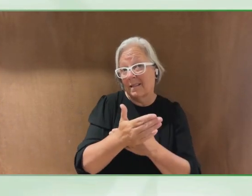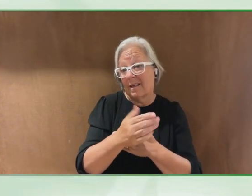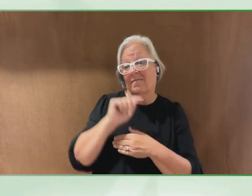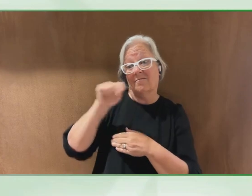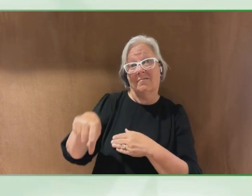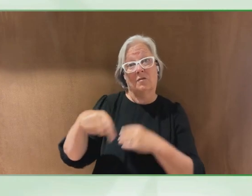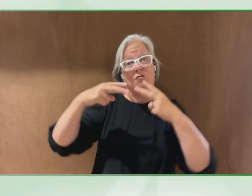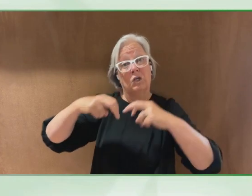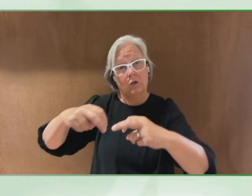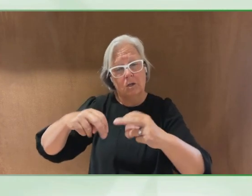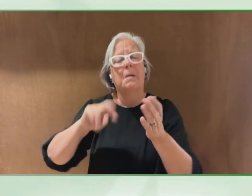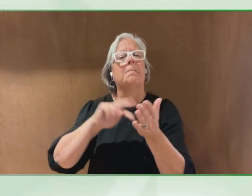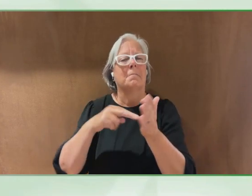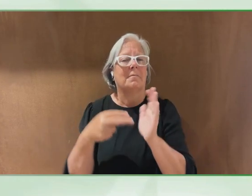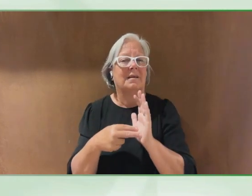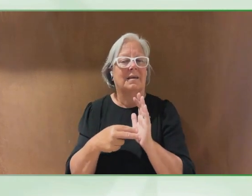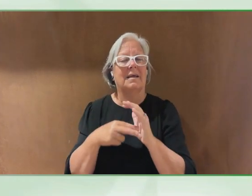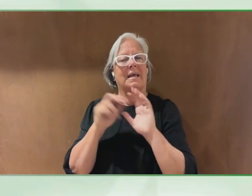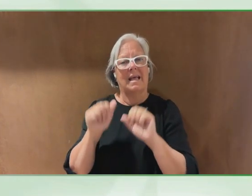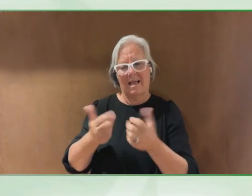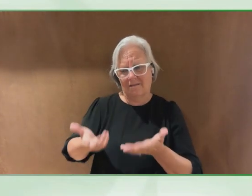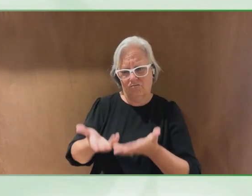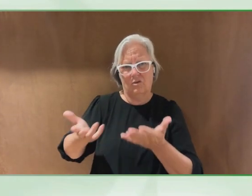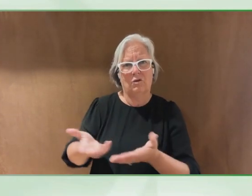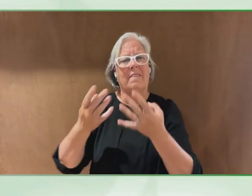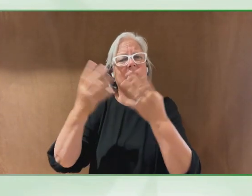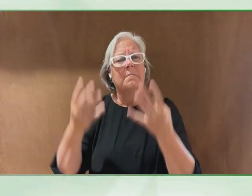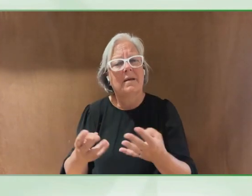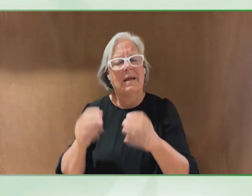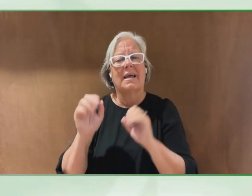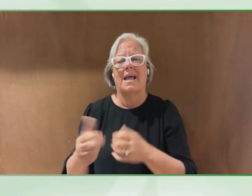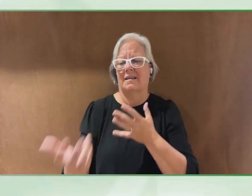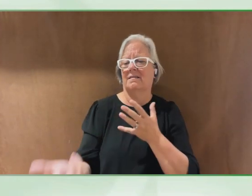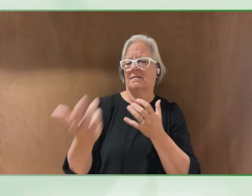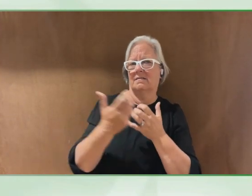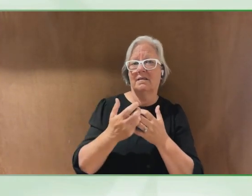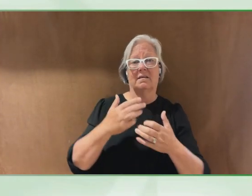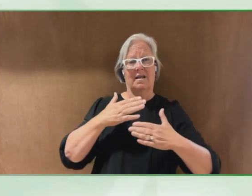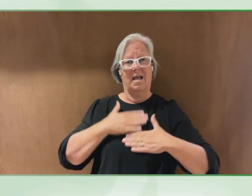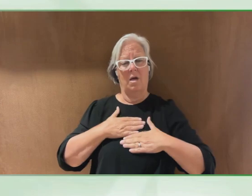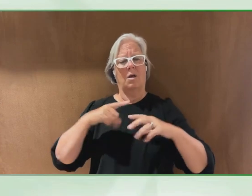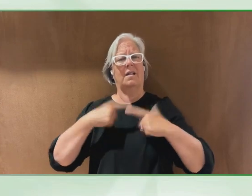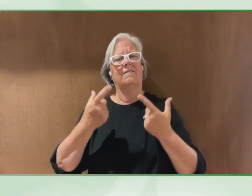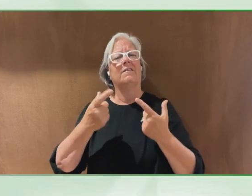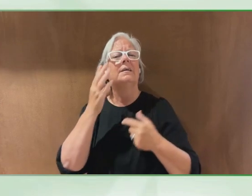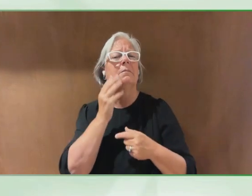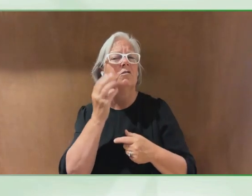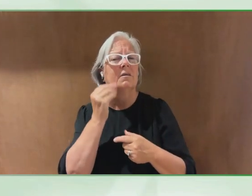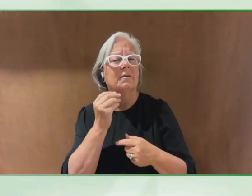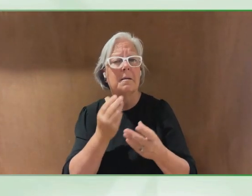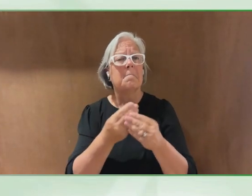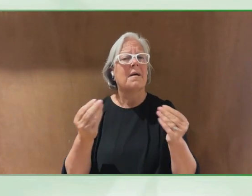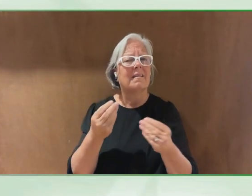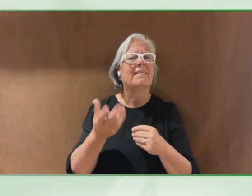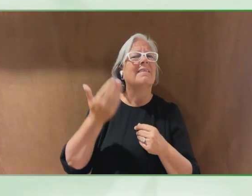be able to create systems which actually work for us in our lived experience. We find people often have been in the past talking for us